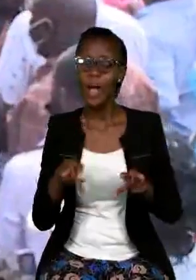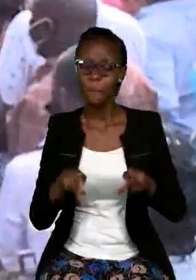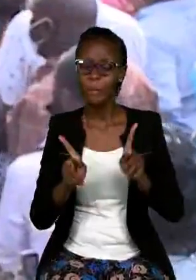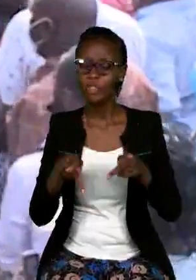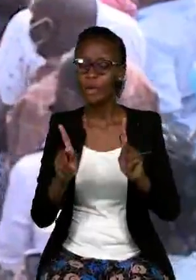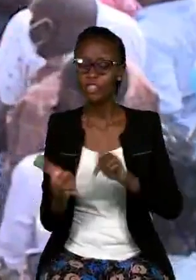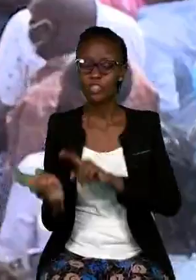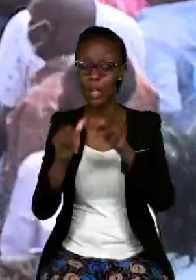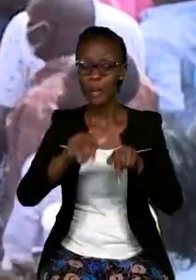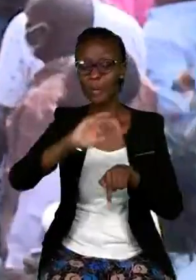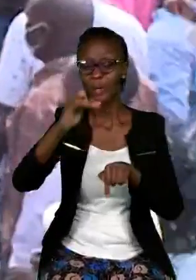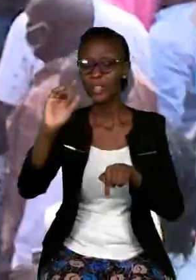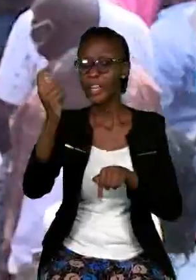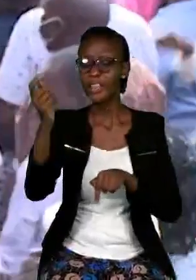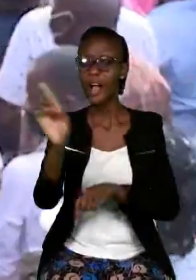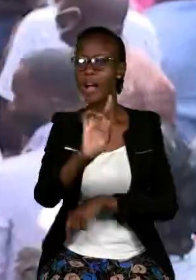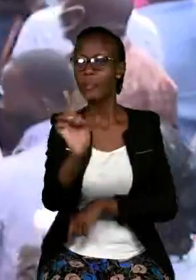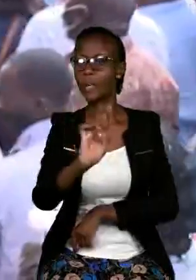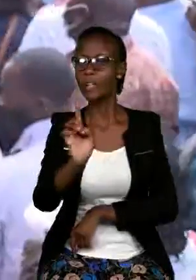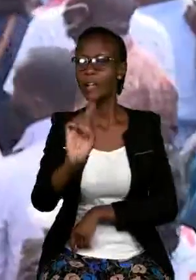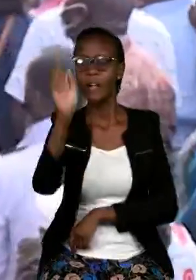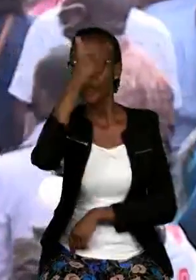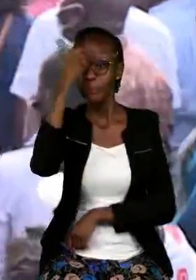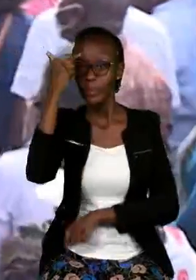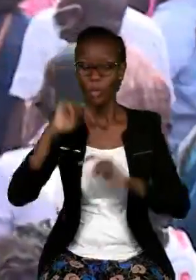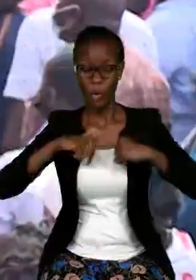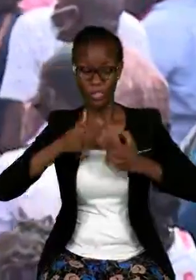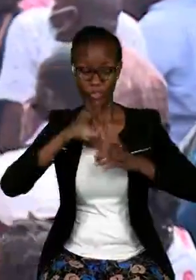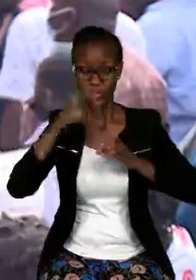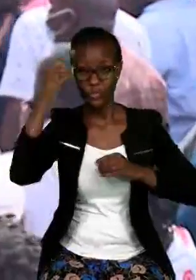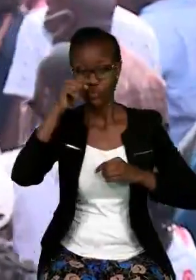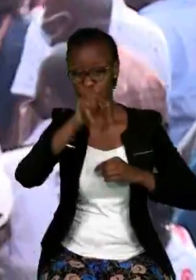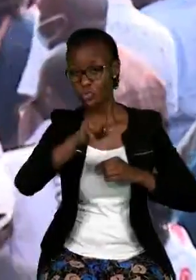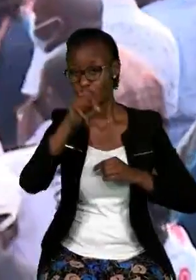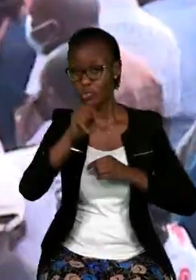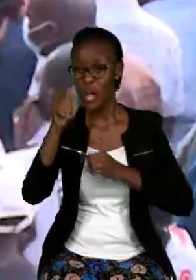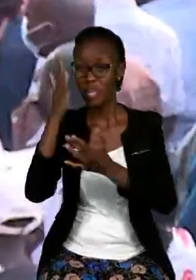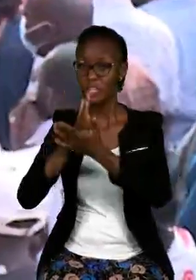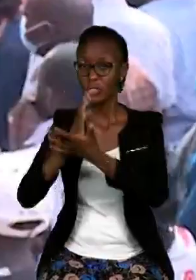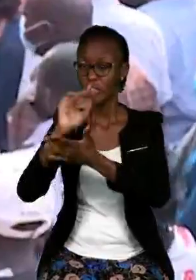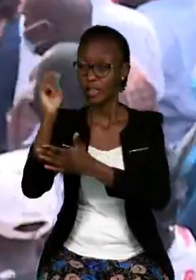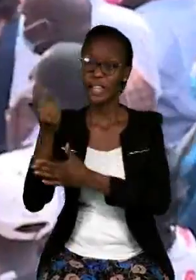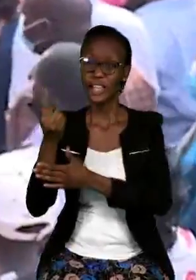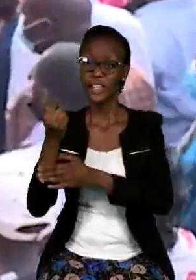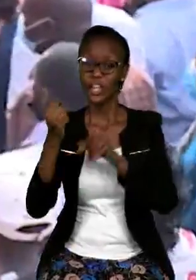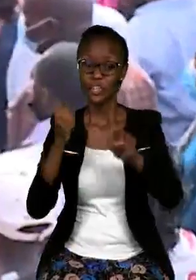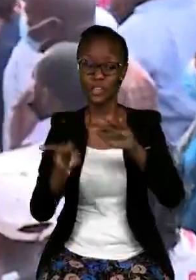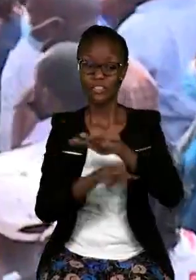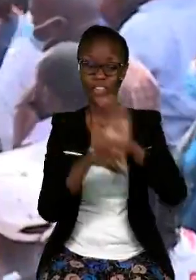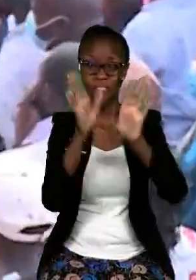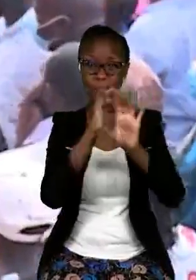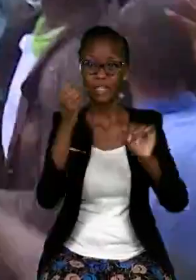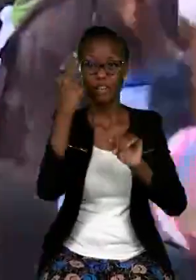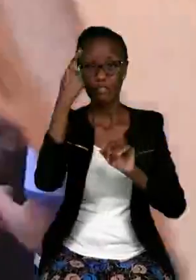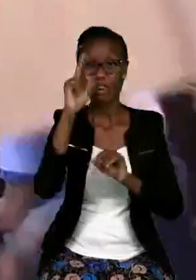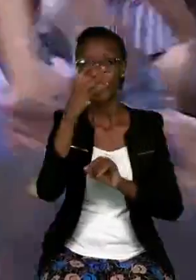hapa Mlima Kenya. Kwa sababu sisi ndio tulikuchagua na wewe ni Mkenya na ni Deputy President wa Republic of